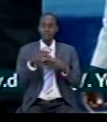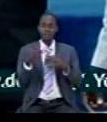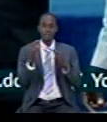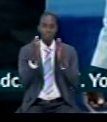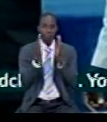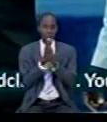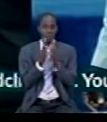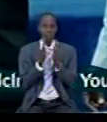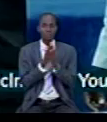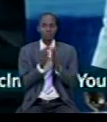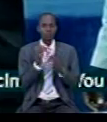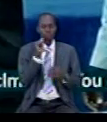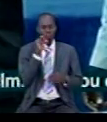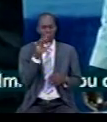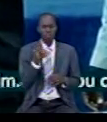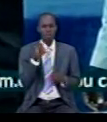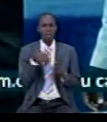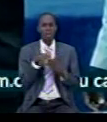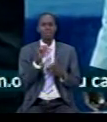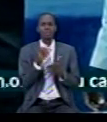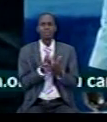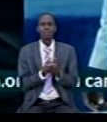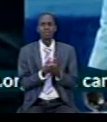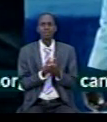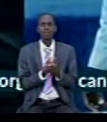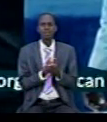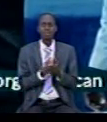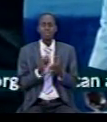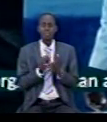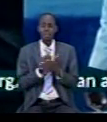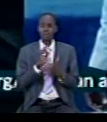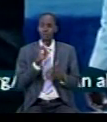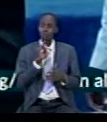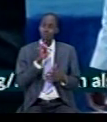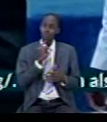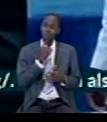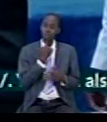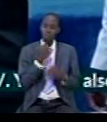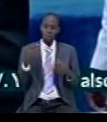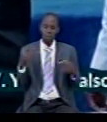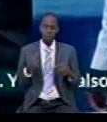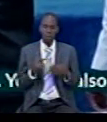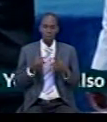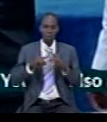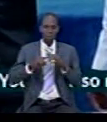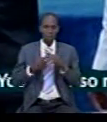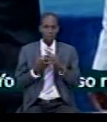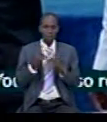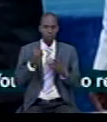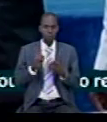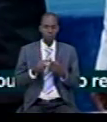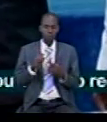she noticed that terrible pain begin to